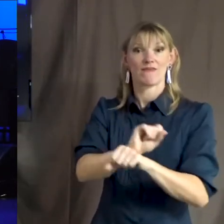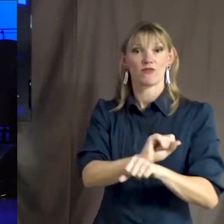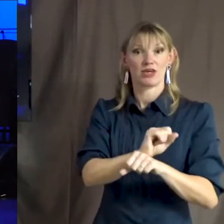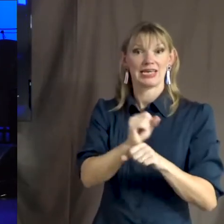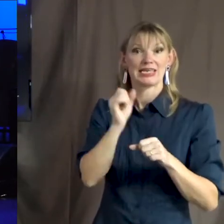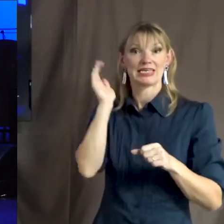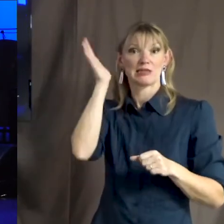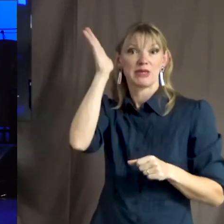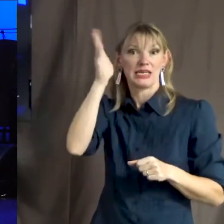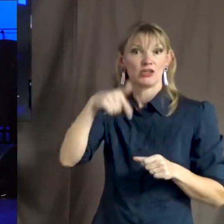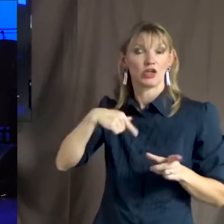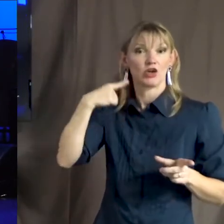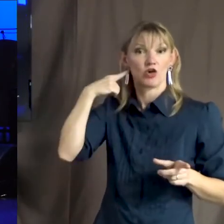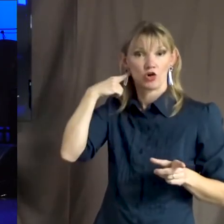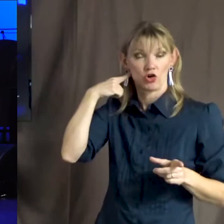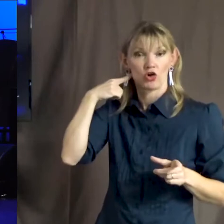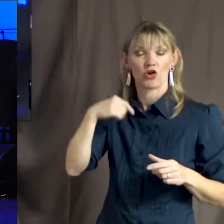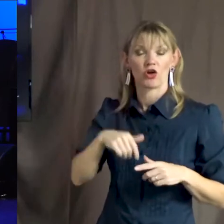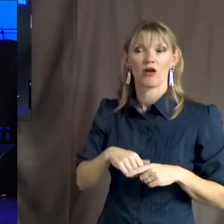he would dedicate